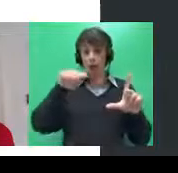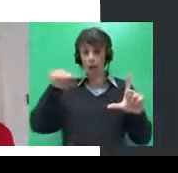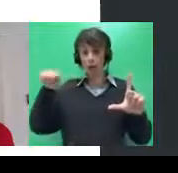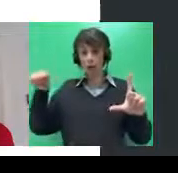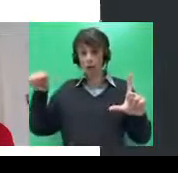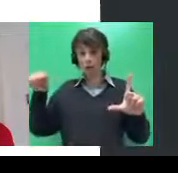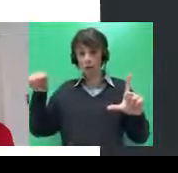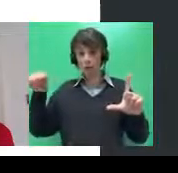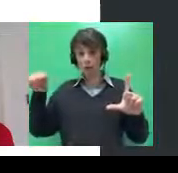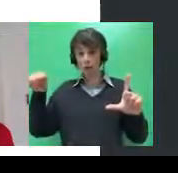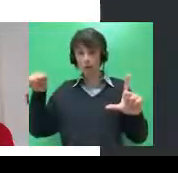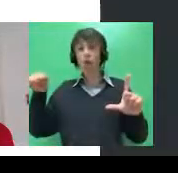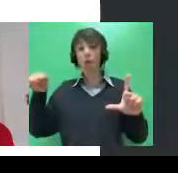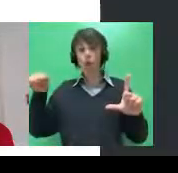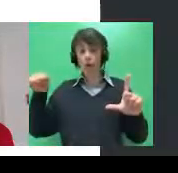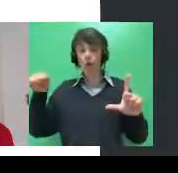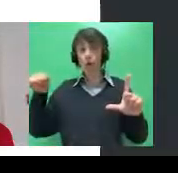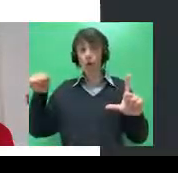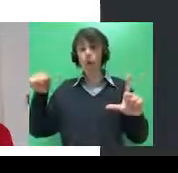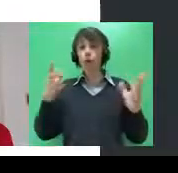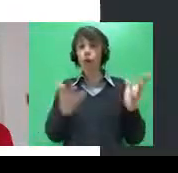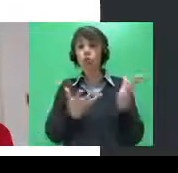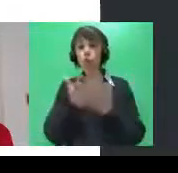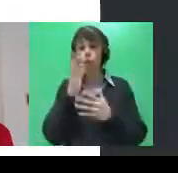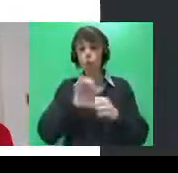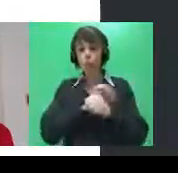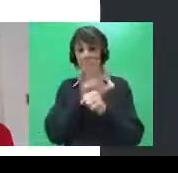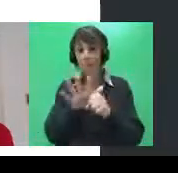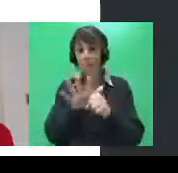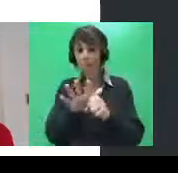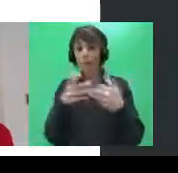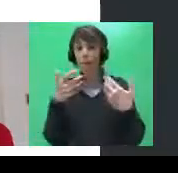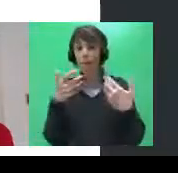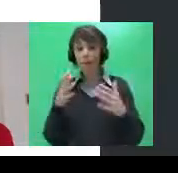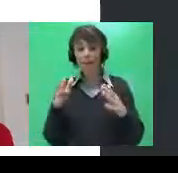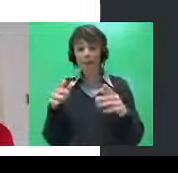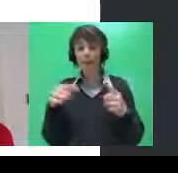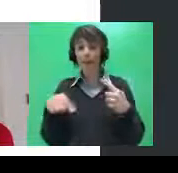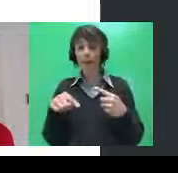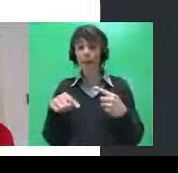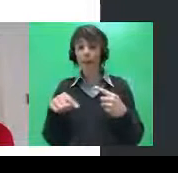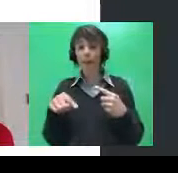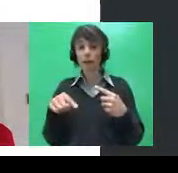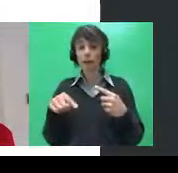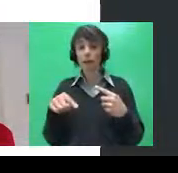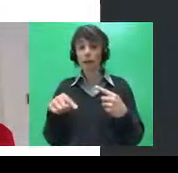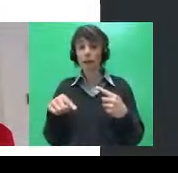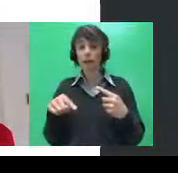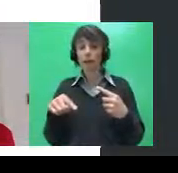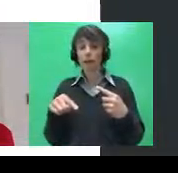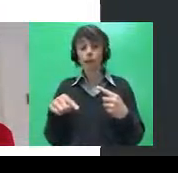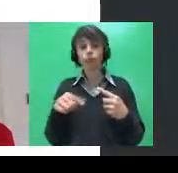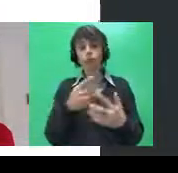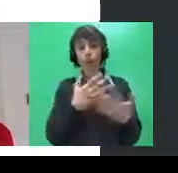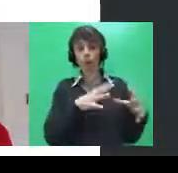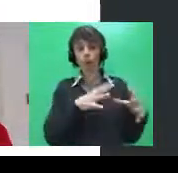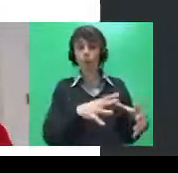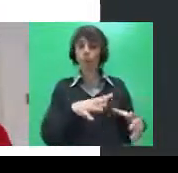throughout the pandemic, there's been a fairly high proportion of this audience that have found it very, very difficult to be